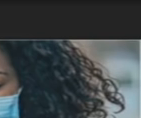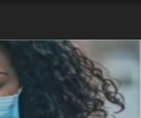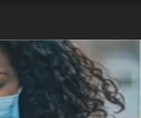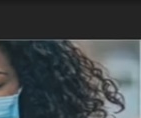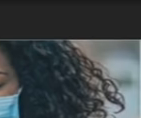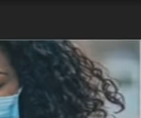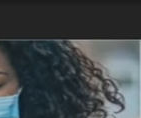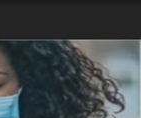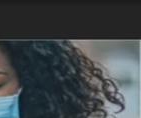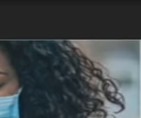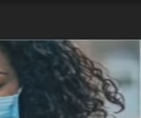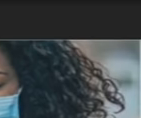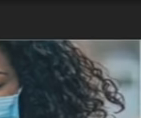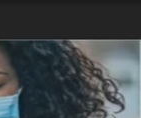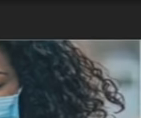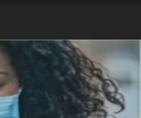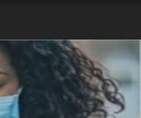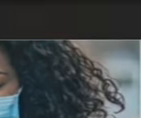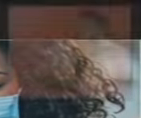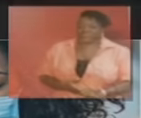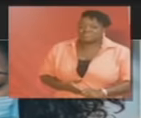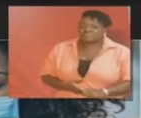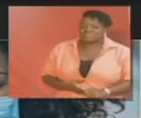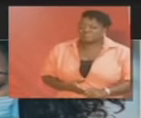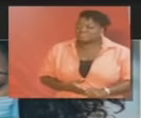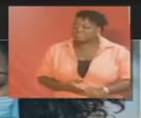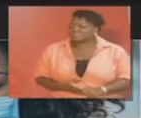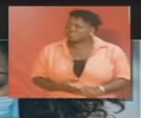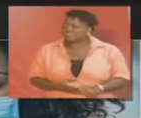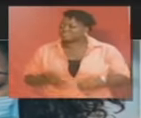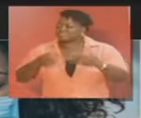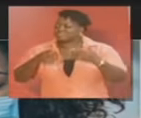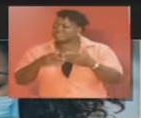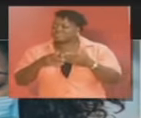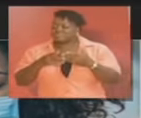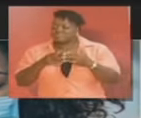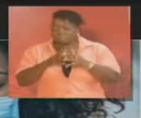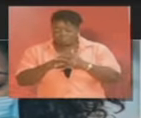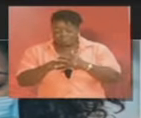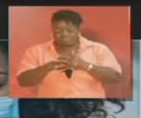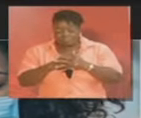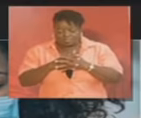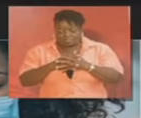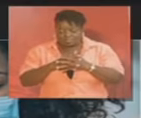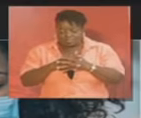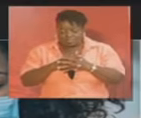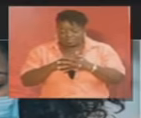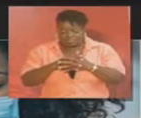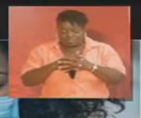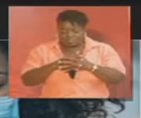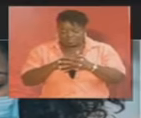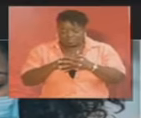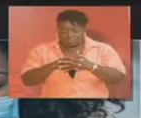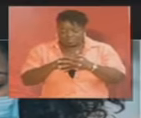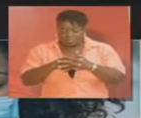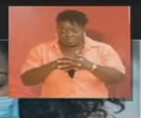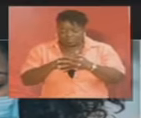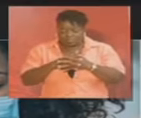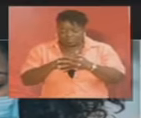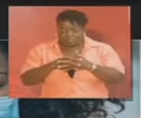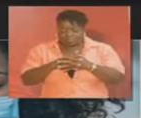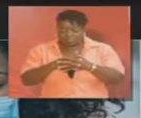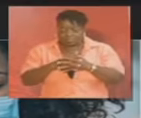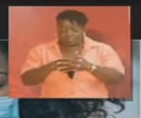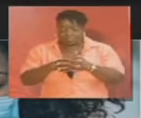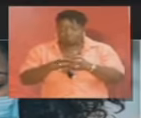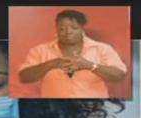important because as we started, we recognized the little inefficiencies in between, and we saw the need to put nursing